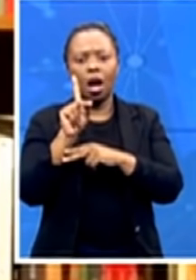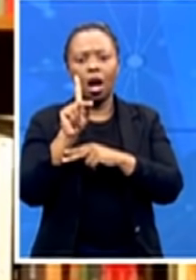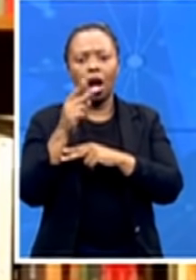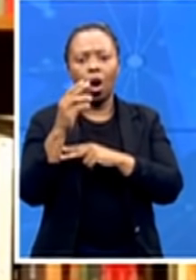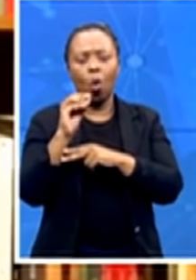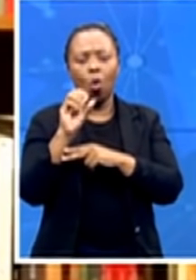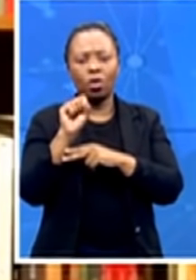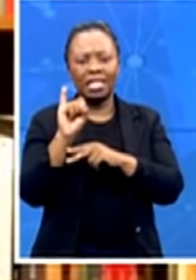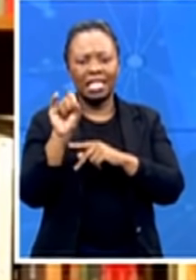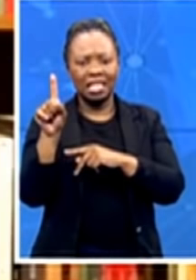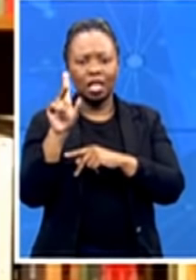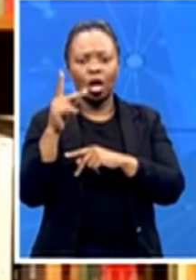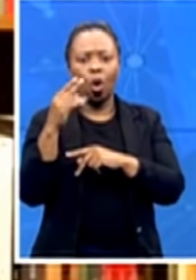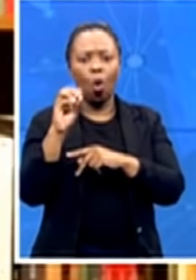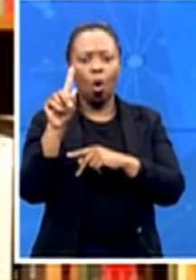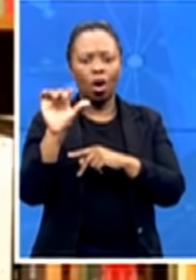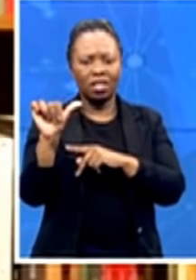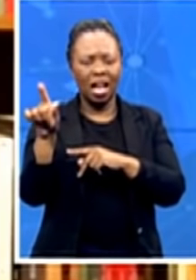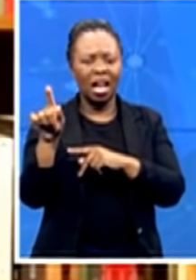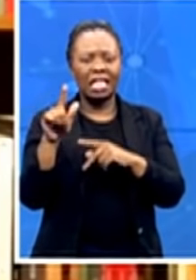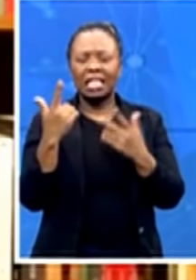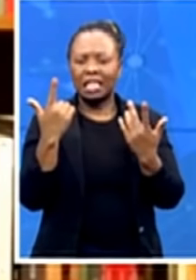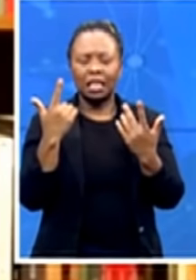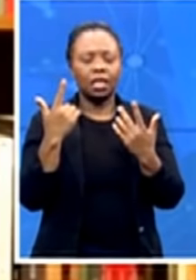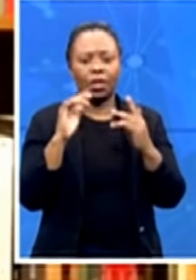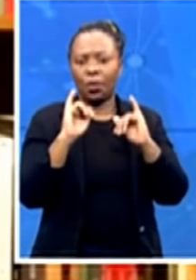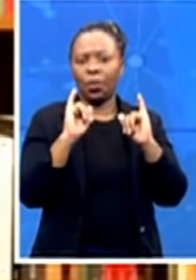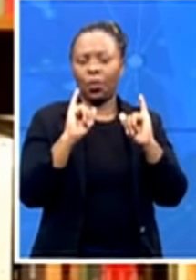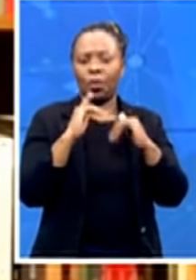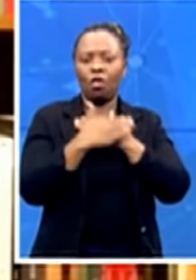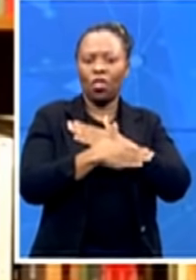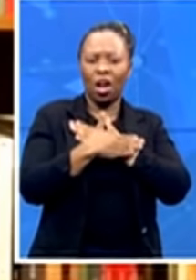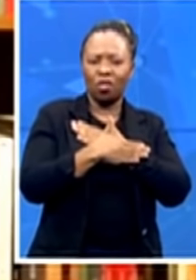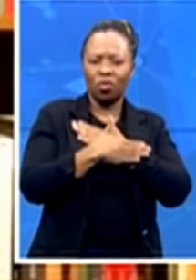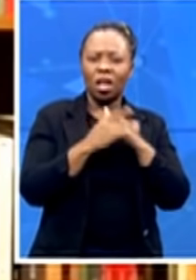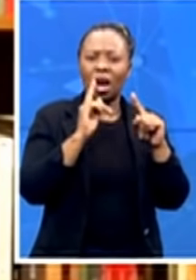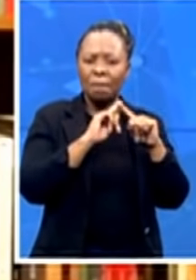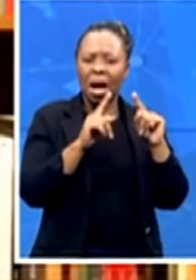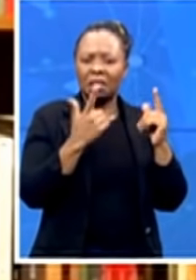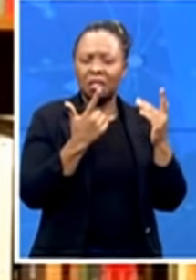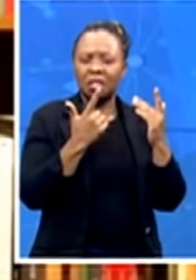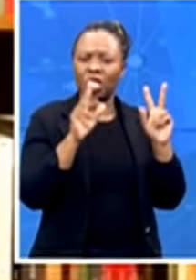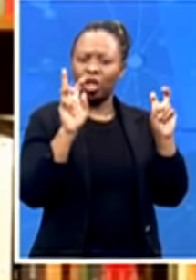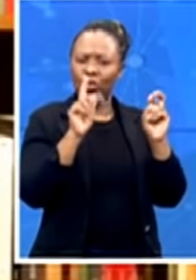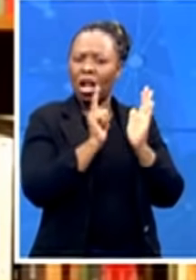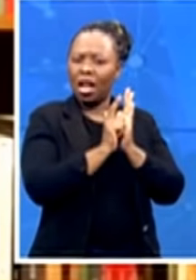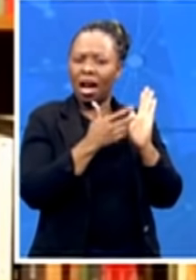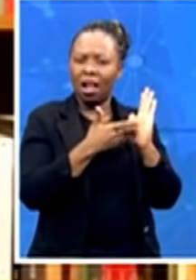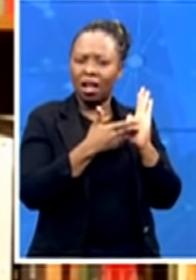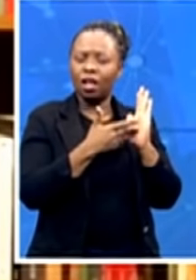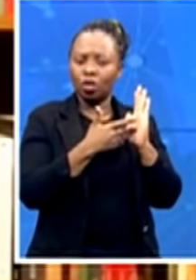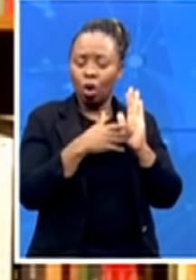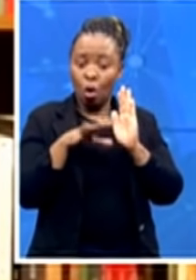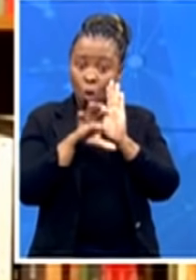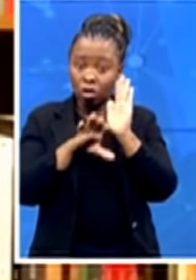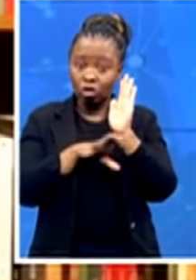ethical issue for the country, but it was an entirely legal issue. And the Constitutional Court reminding South Africans in a different